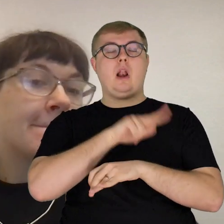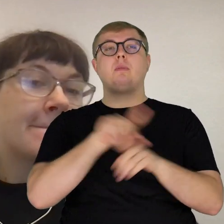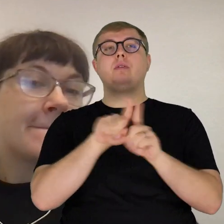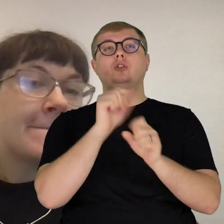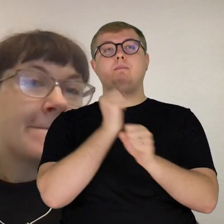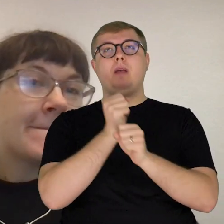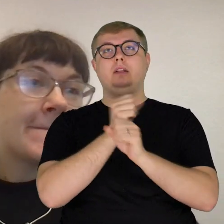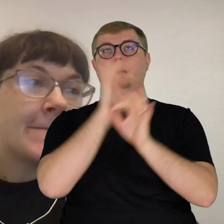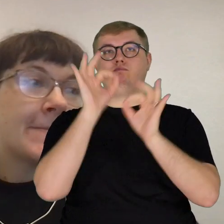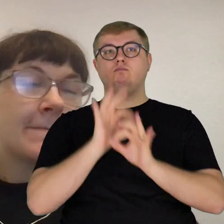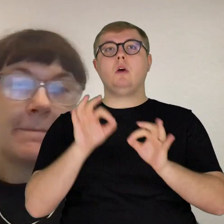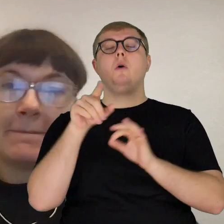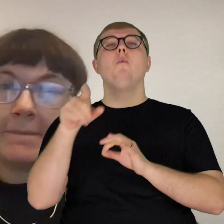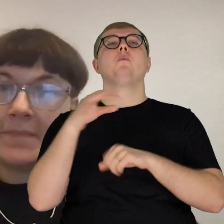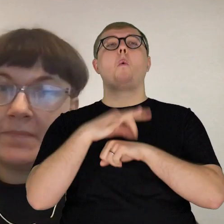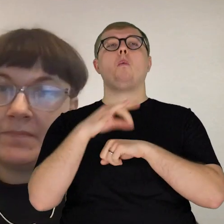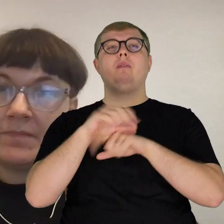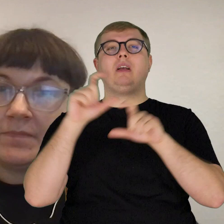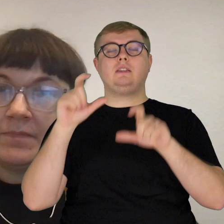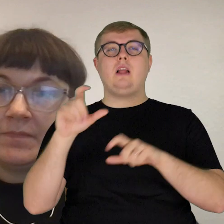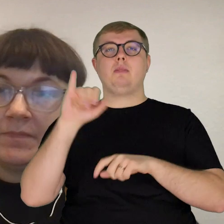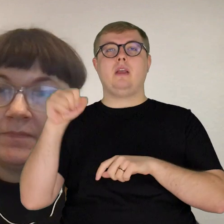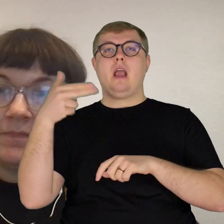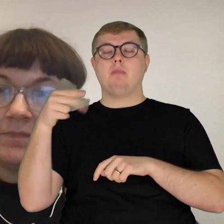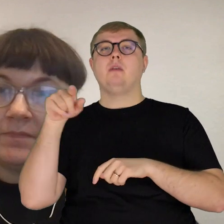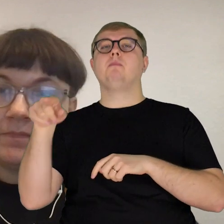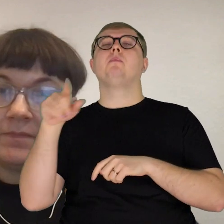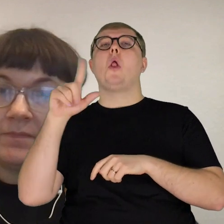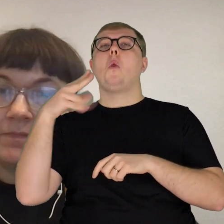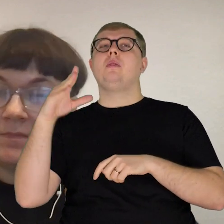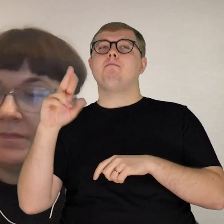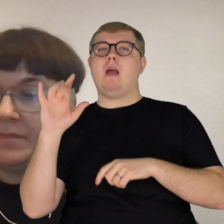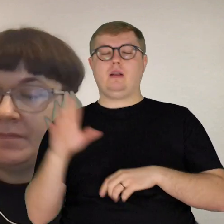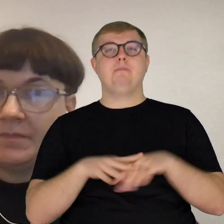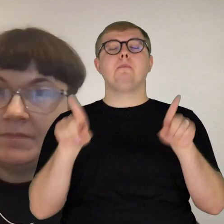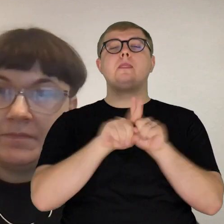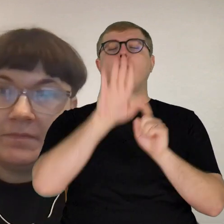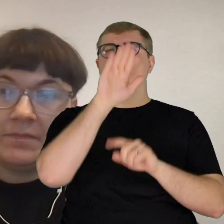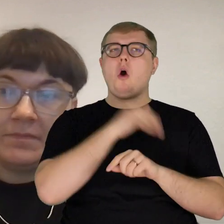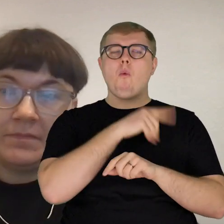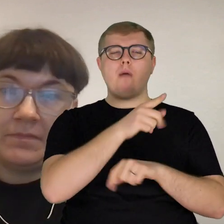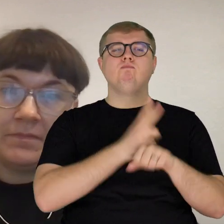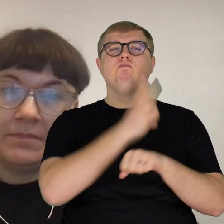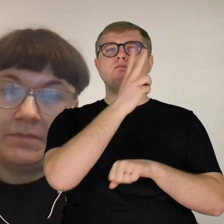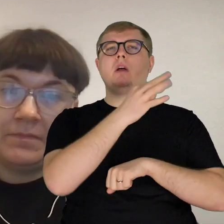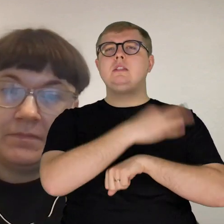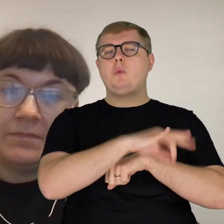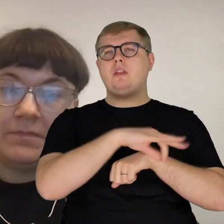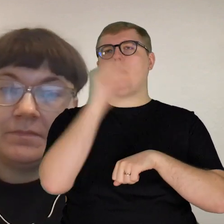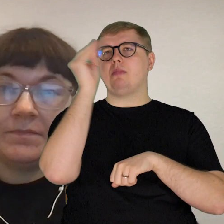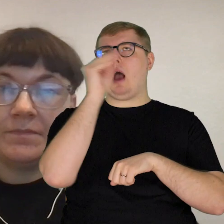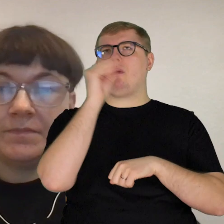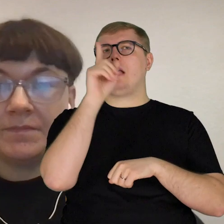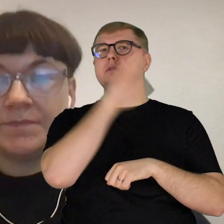Lüneburg and at the School for Advanced Studies in Social Sciences in Paris. Our third